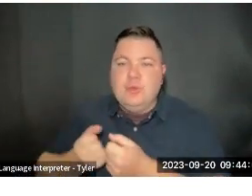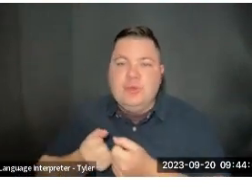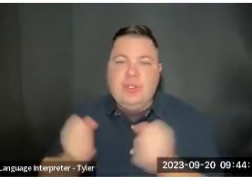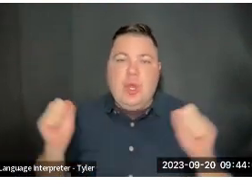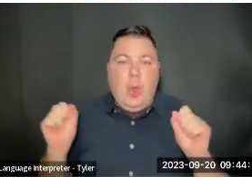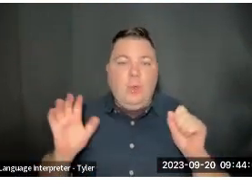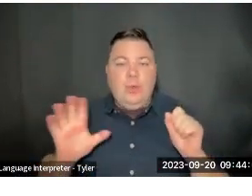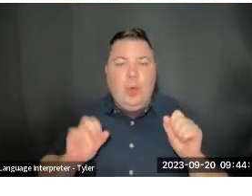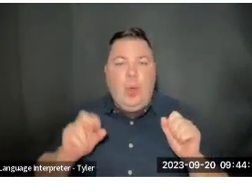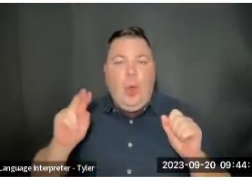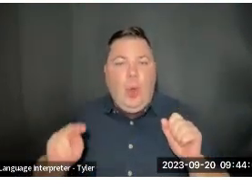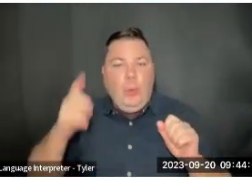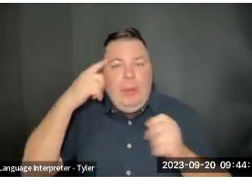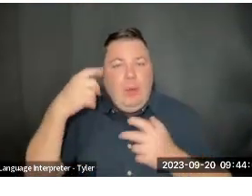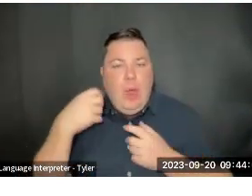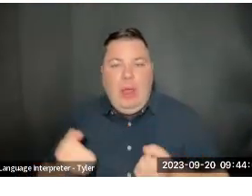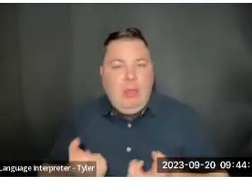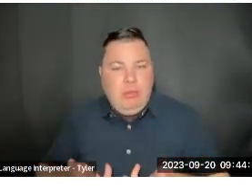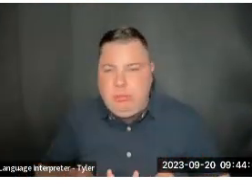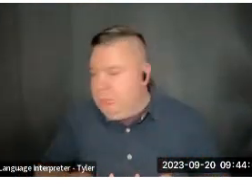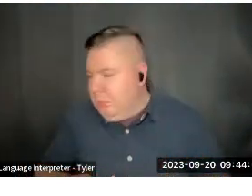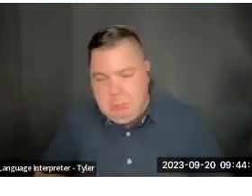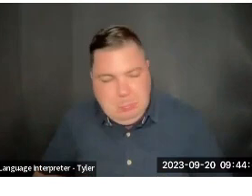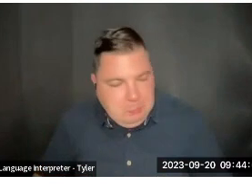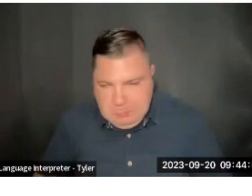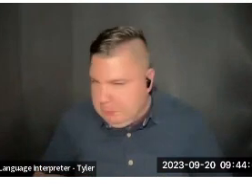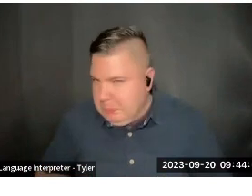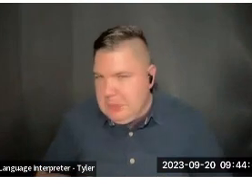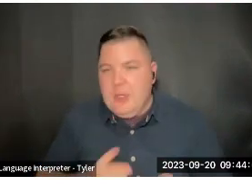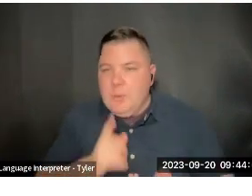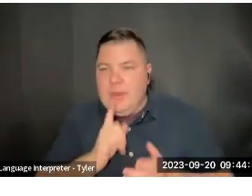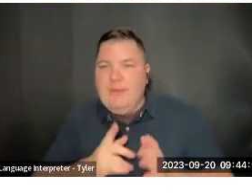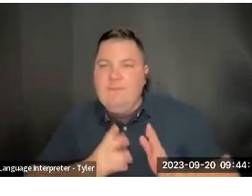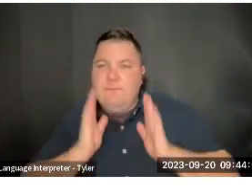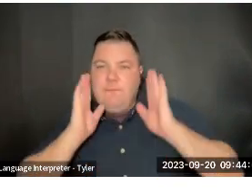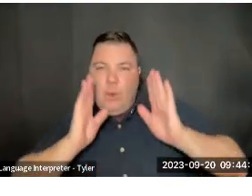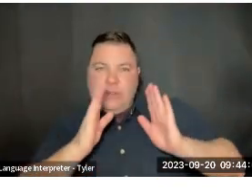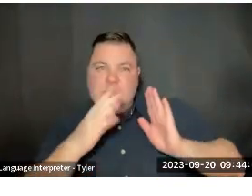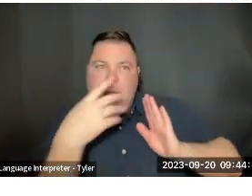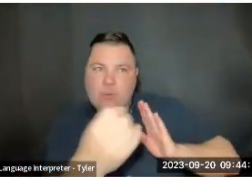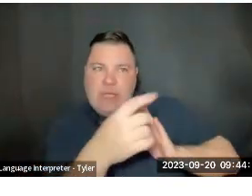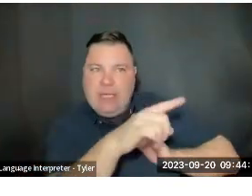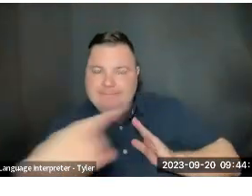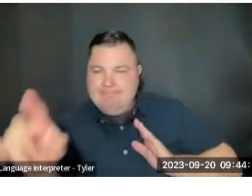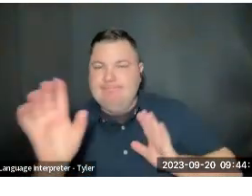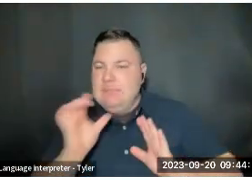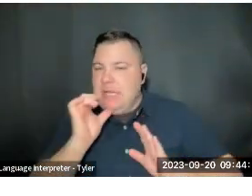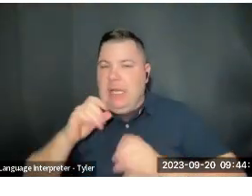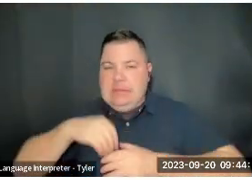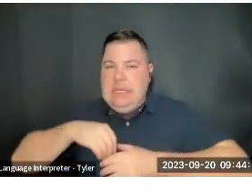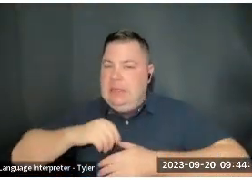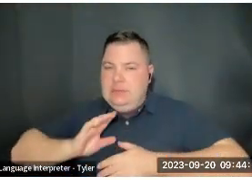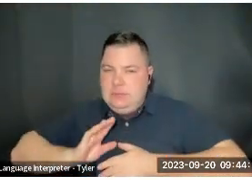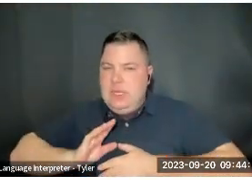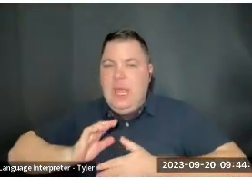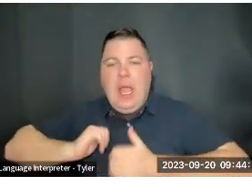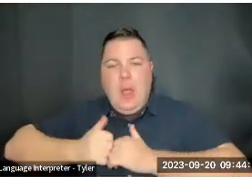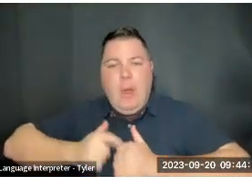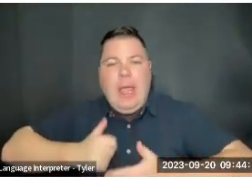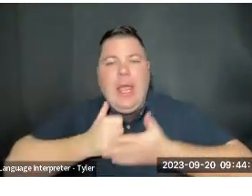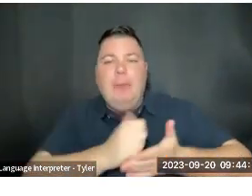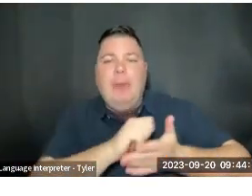health concerns. It's really an outward focus. How would I help someone